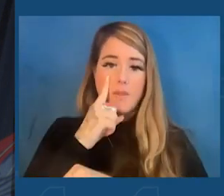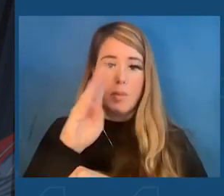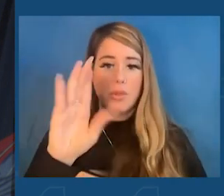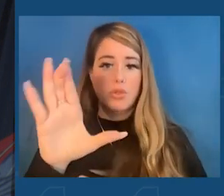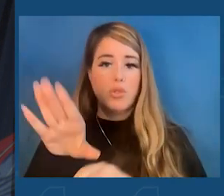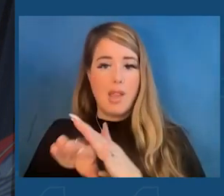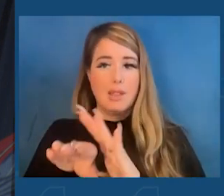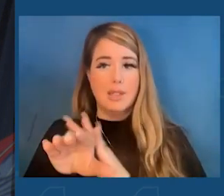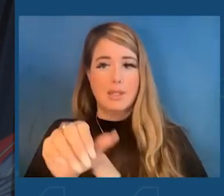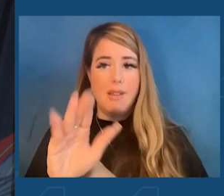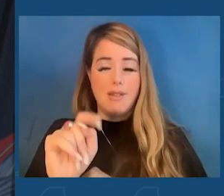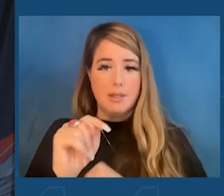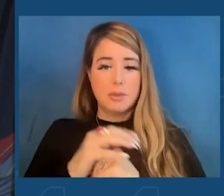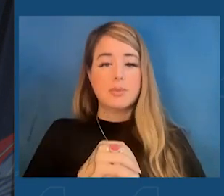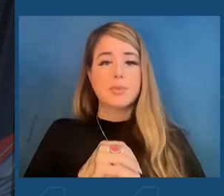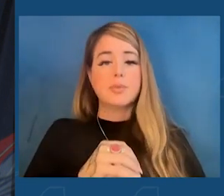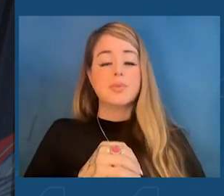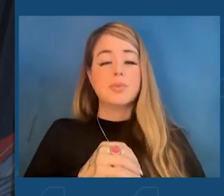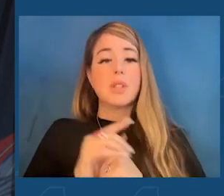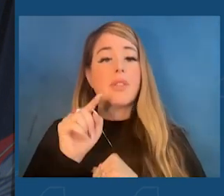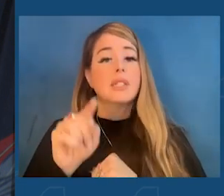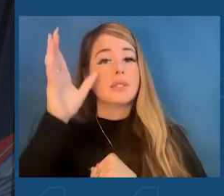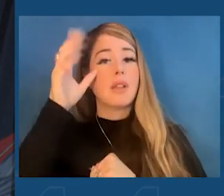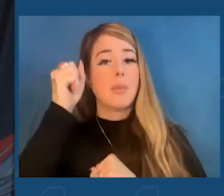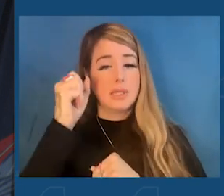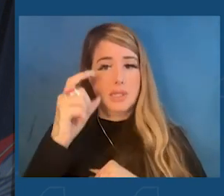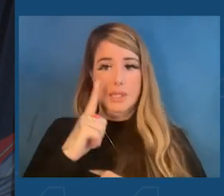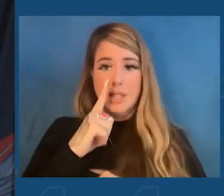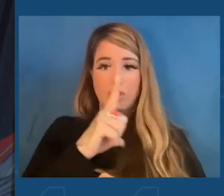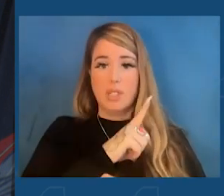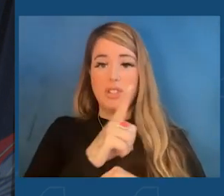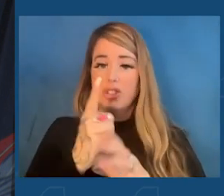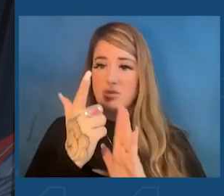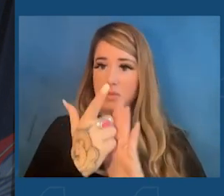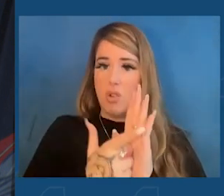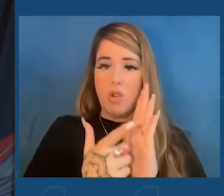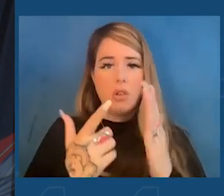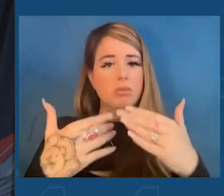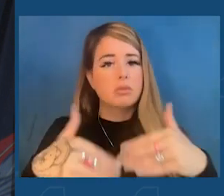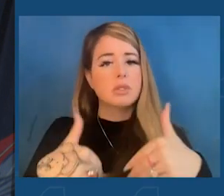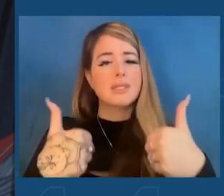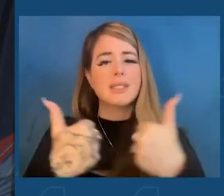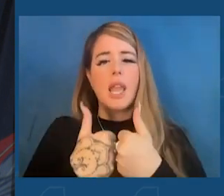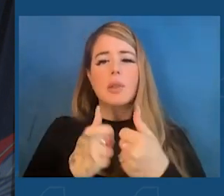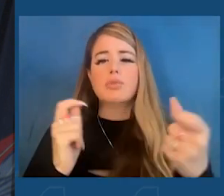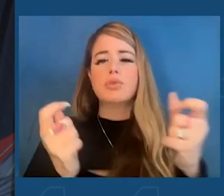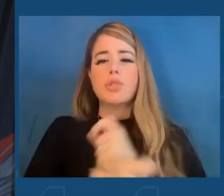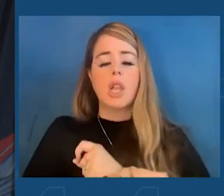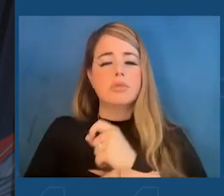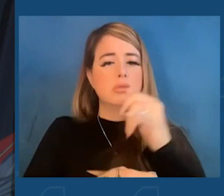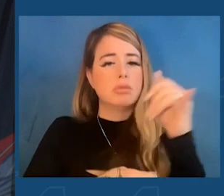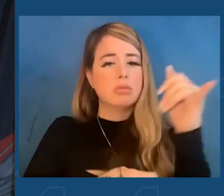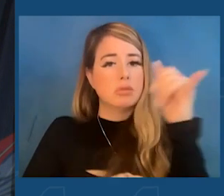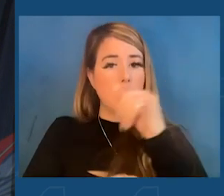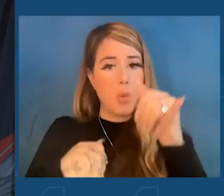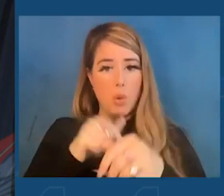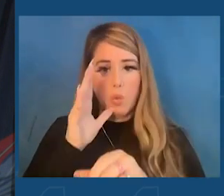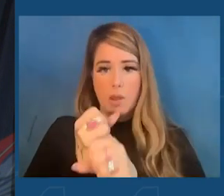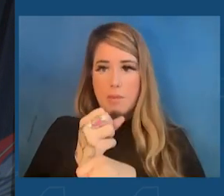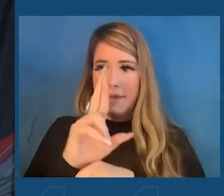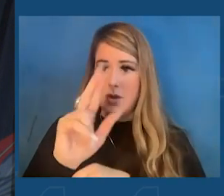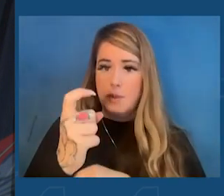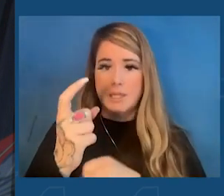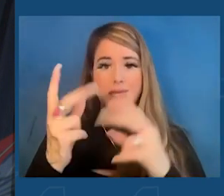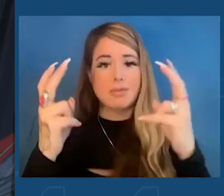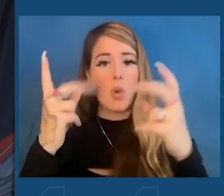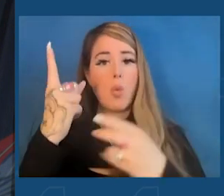Act. This common sense legislation is an absolute game changer. And by making the pharmacy a one-stop shop